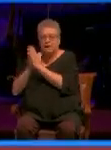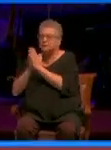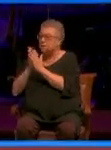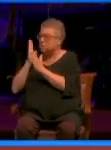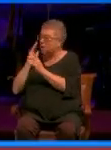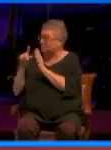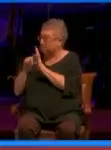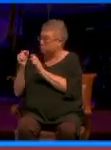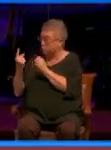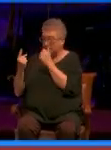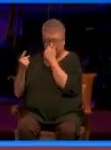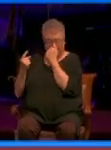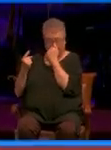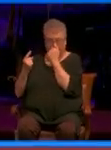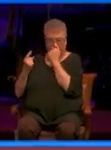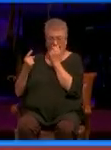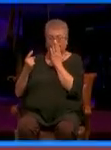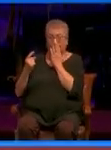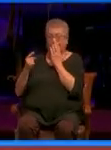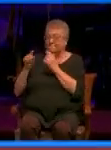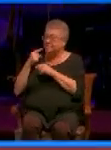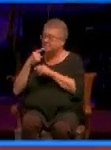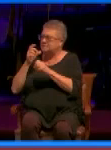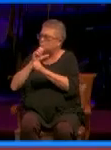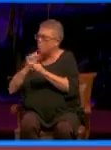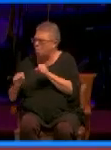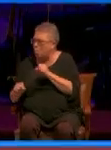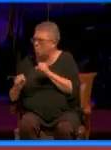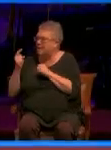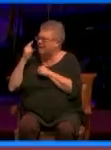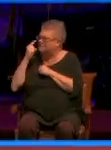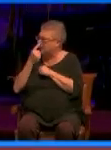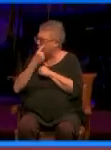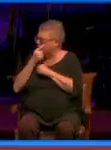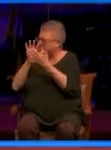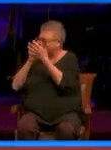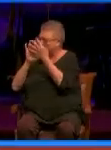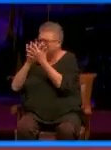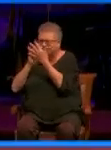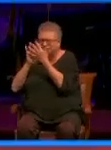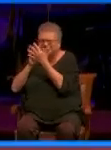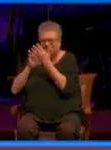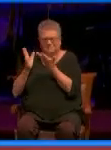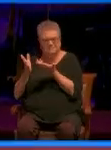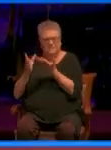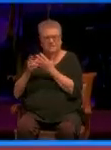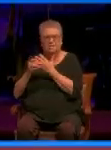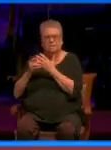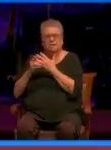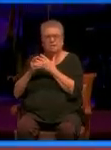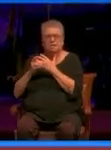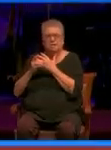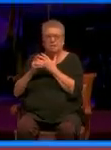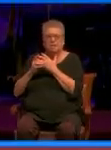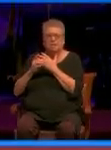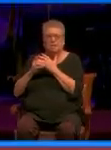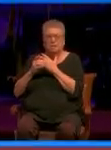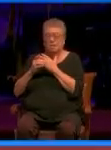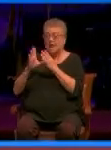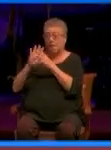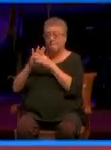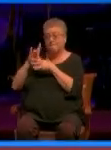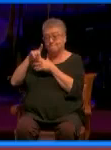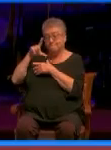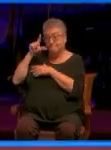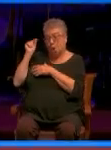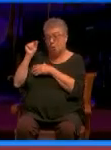what verse 1 says. It says he was old and his eyes were growing dim. Now Moses, the writer, is beginning to help us